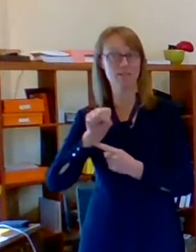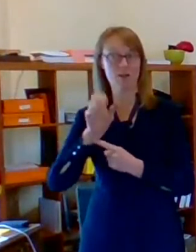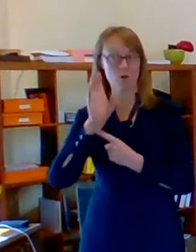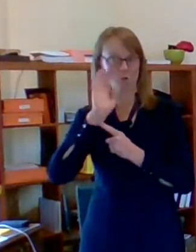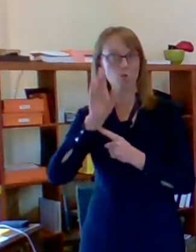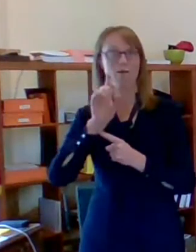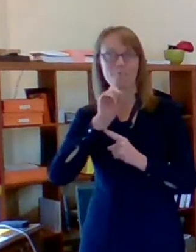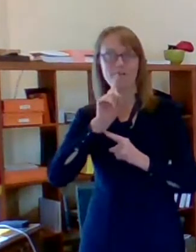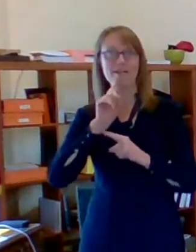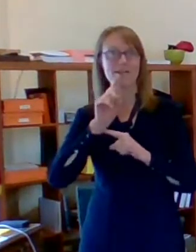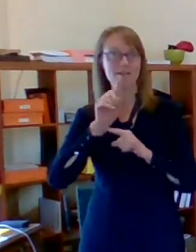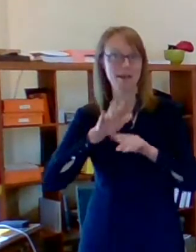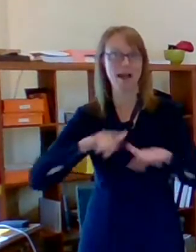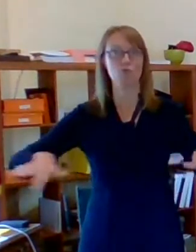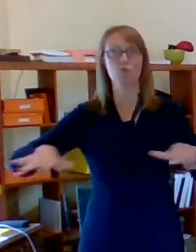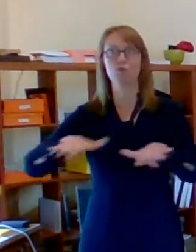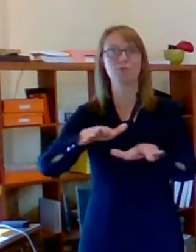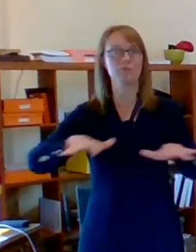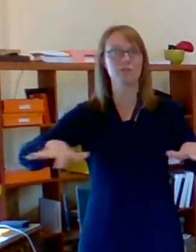major